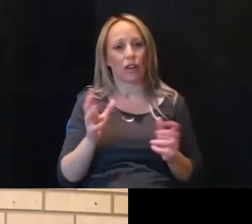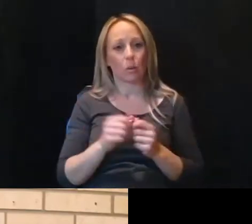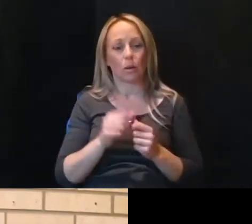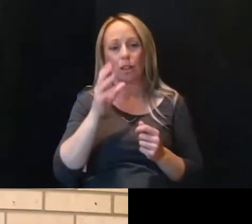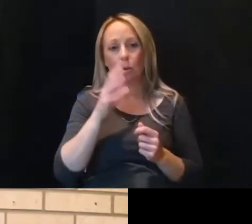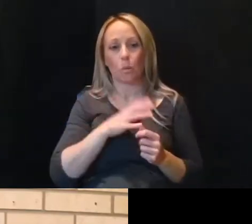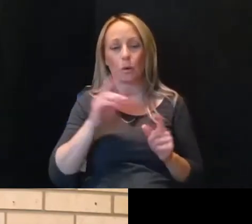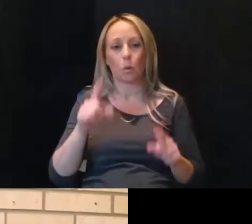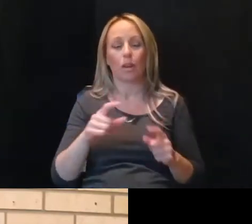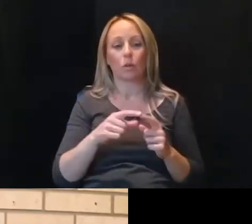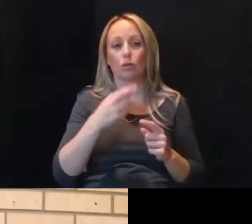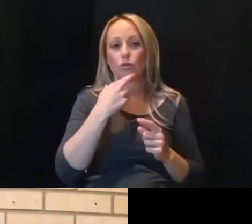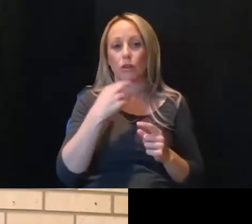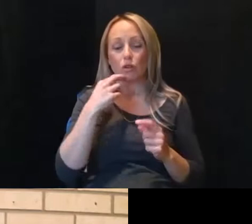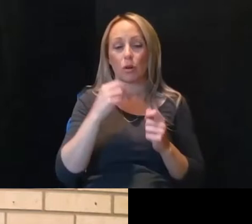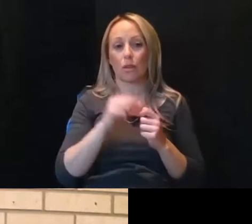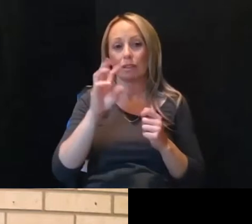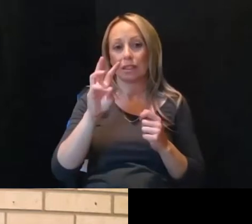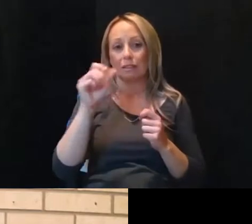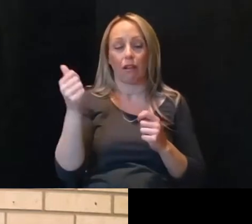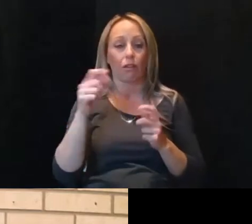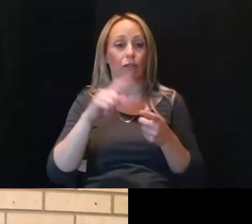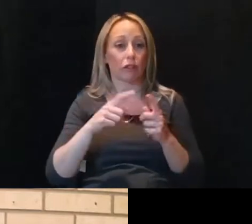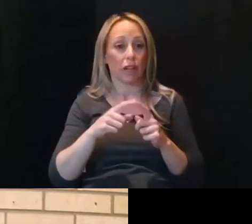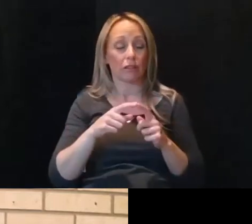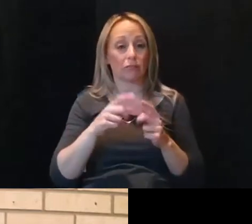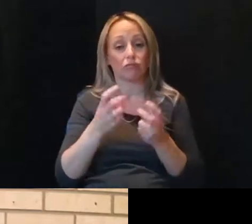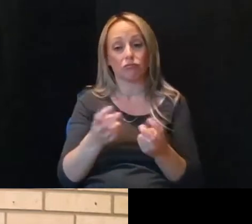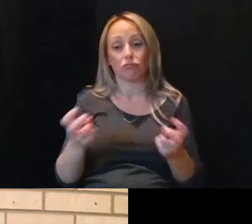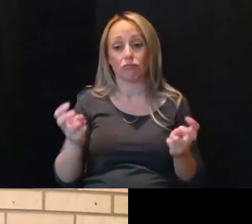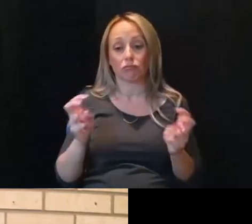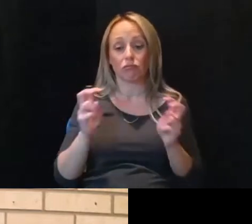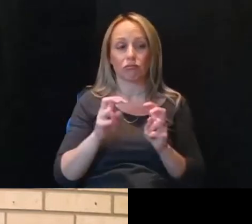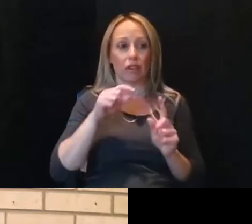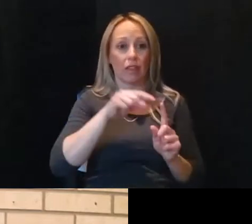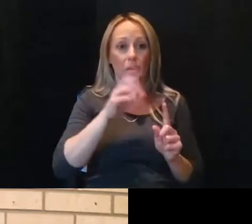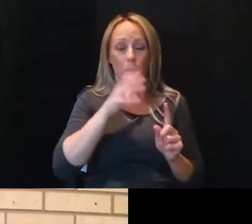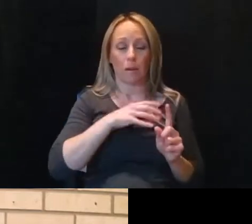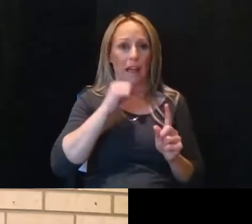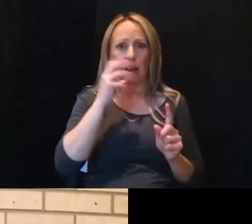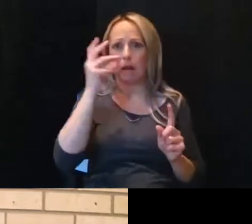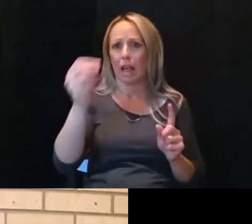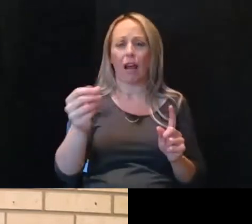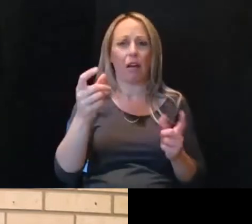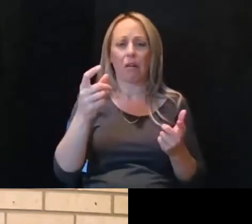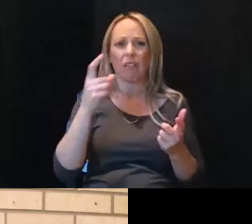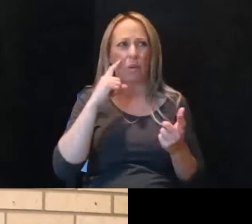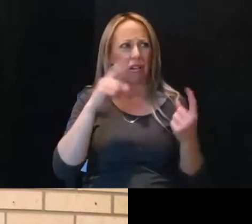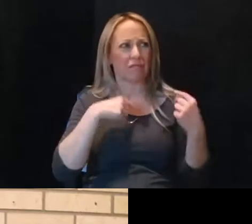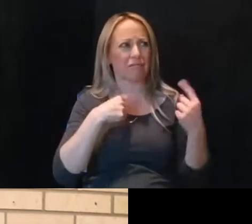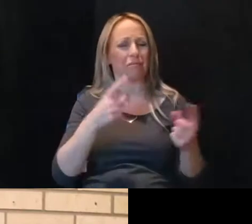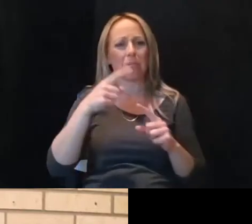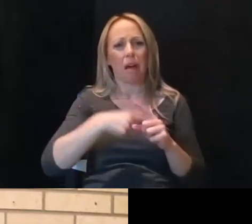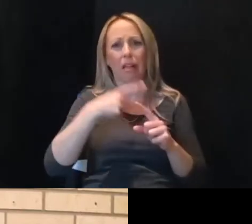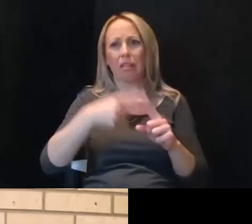to brunch at a restaurant with 6 other friends. She hadn't been out in months and thought this would be safe. They